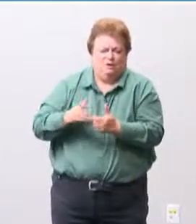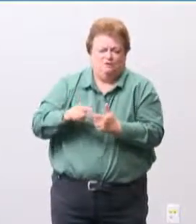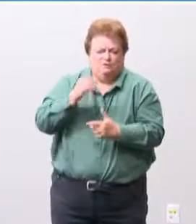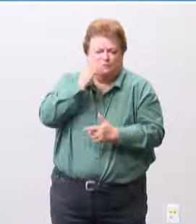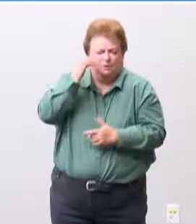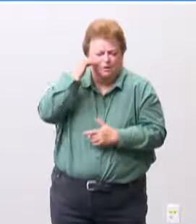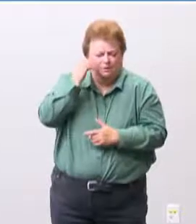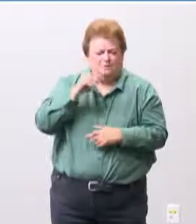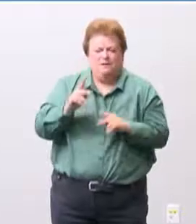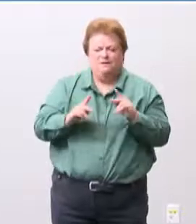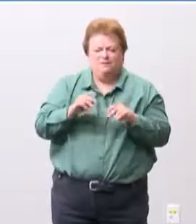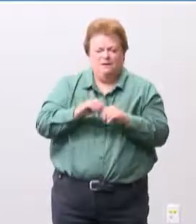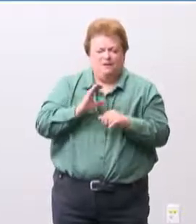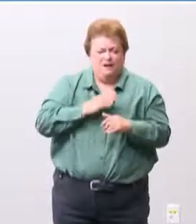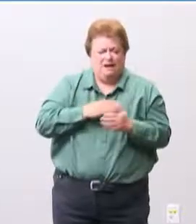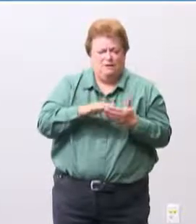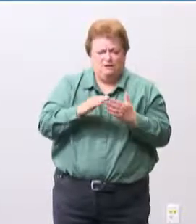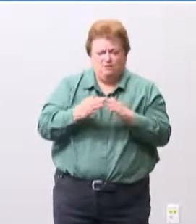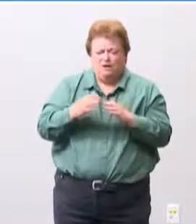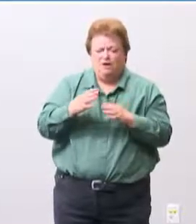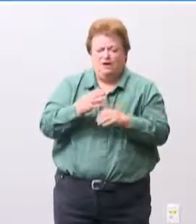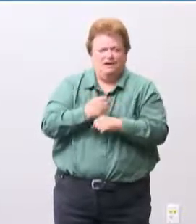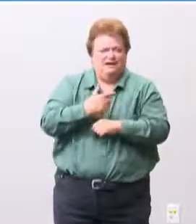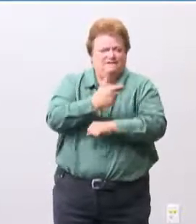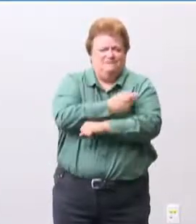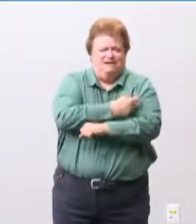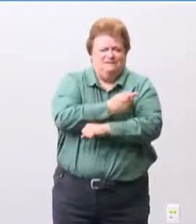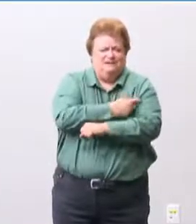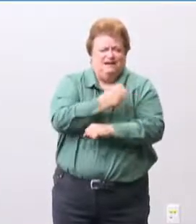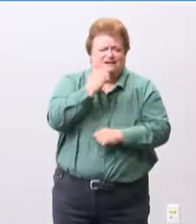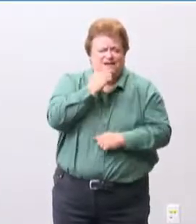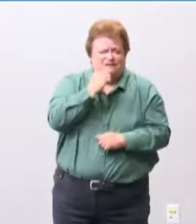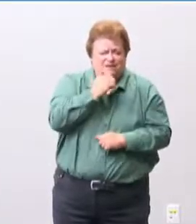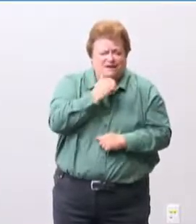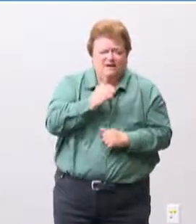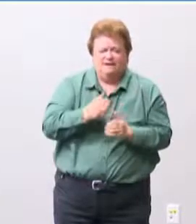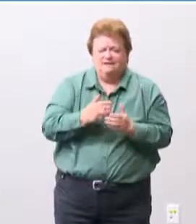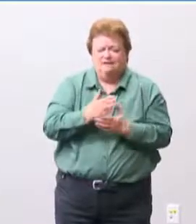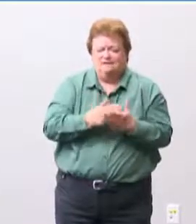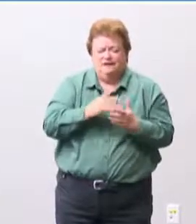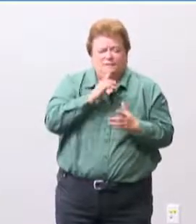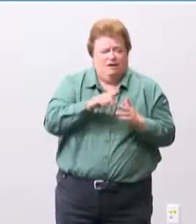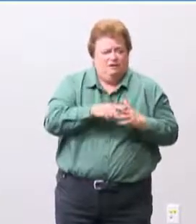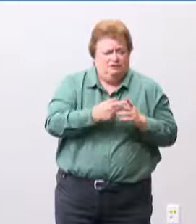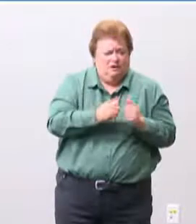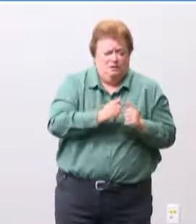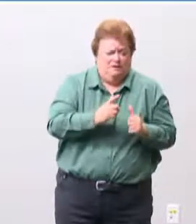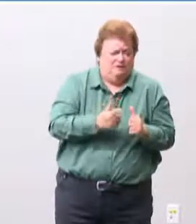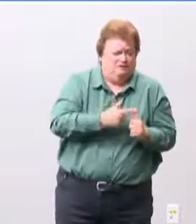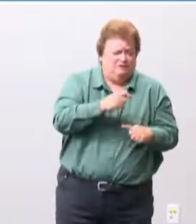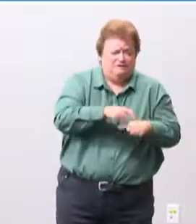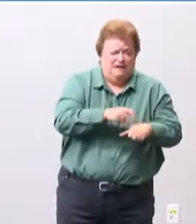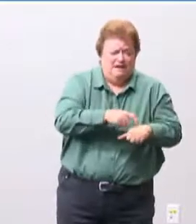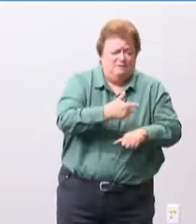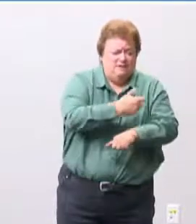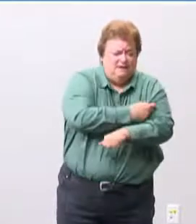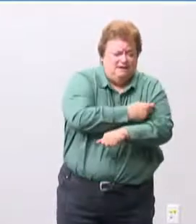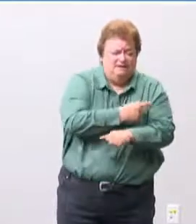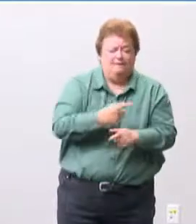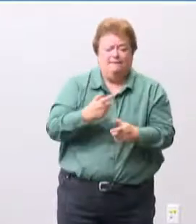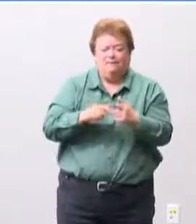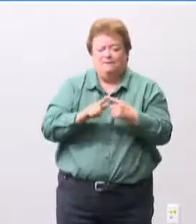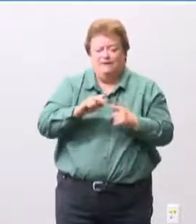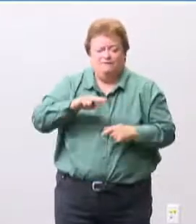People in our community are getting vaccinated every day. Some are starting with the first dose, others are coming back for their second